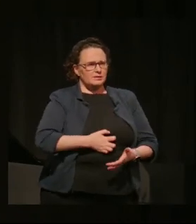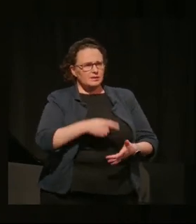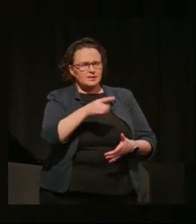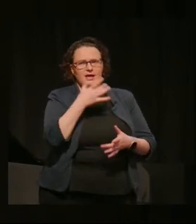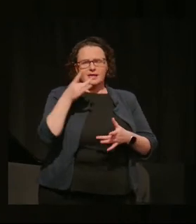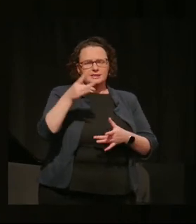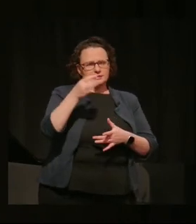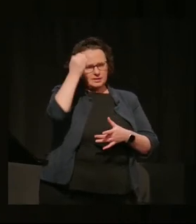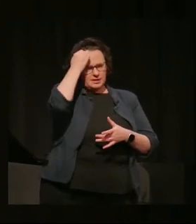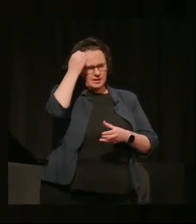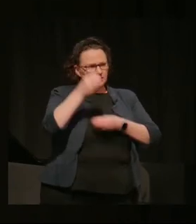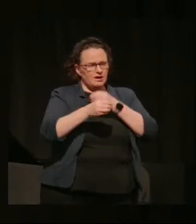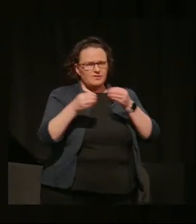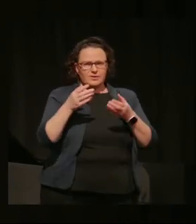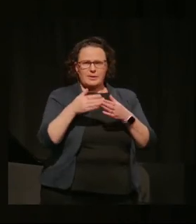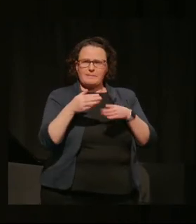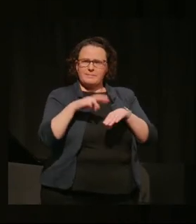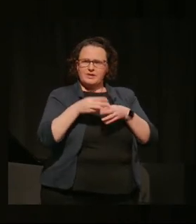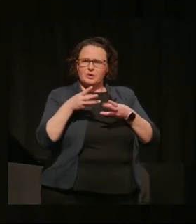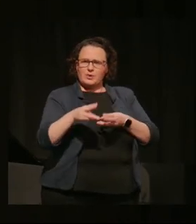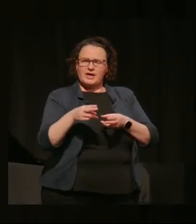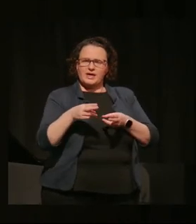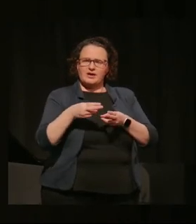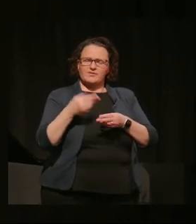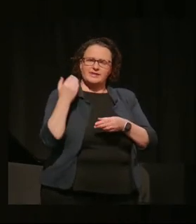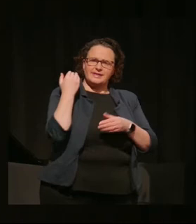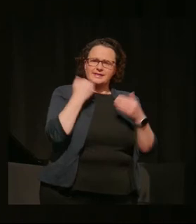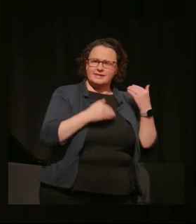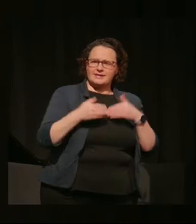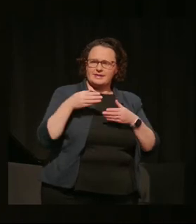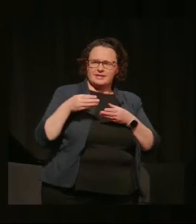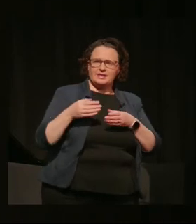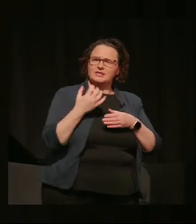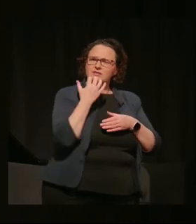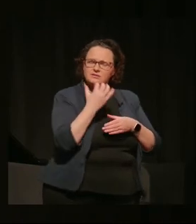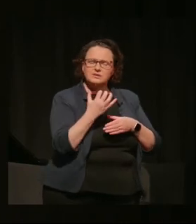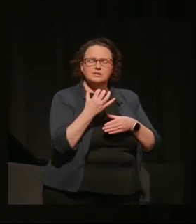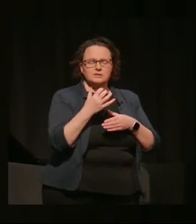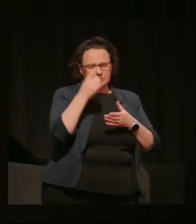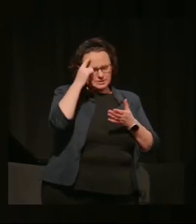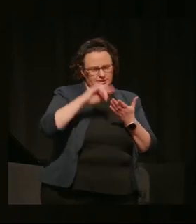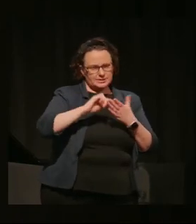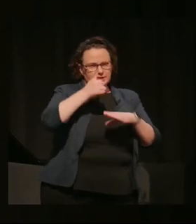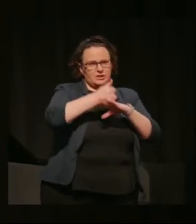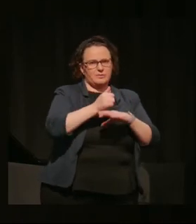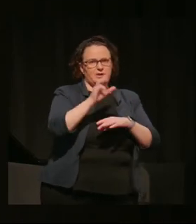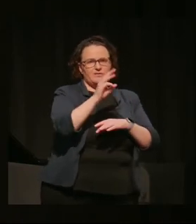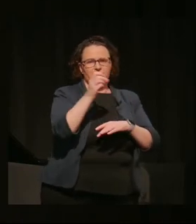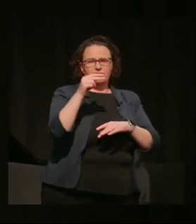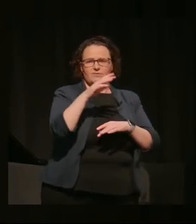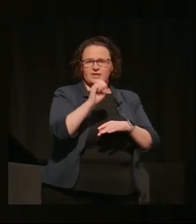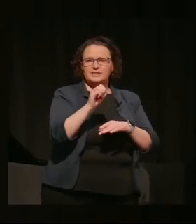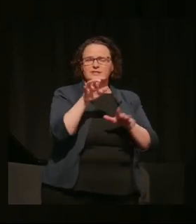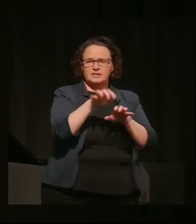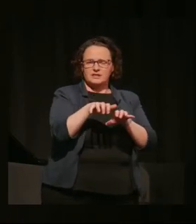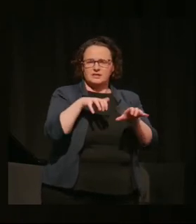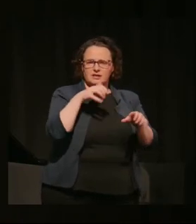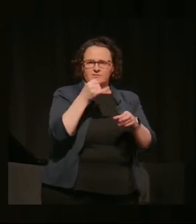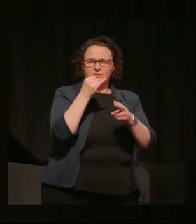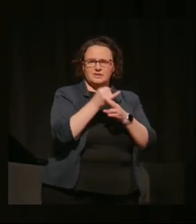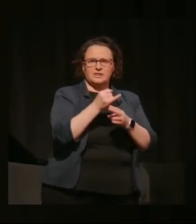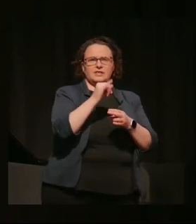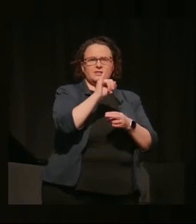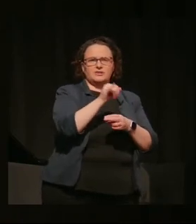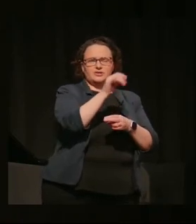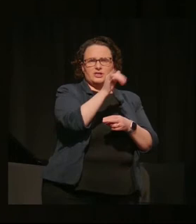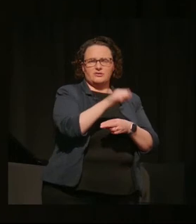a more efficient way of murdering Jews. And so the Wannsee Conference was convened on the 20th of January,